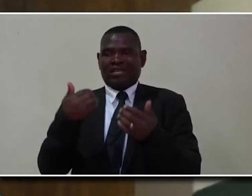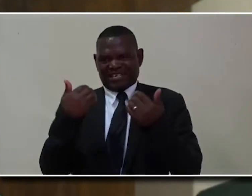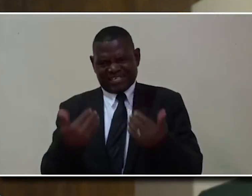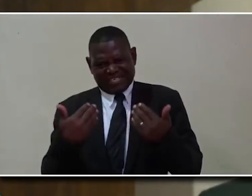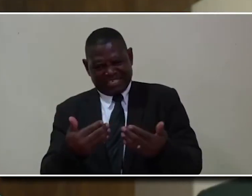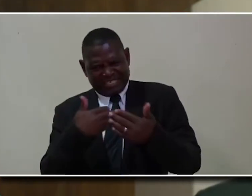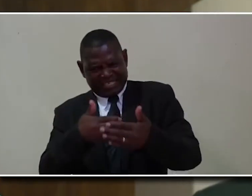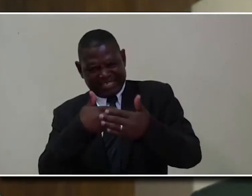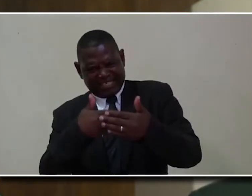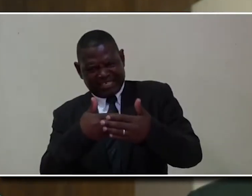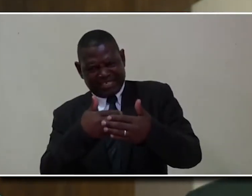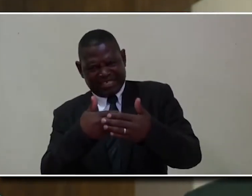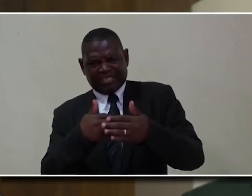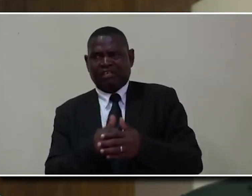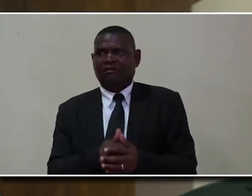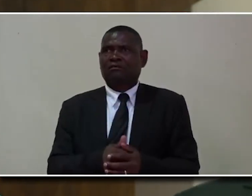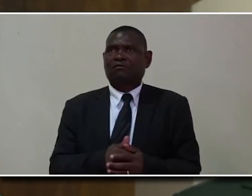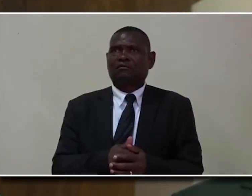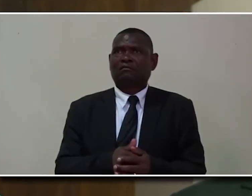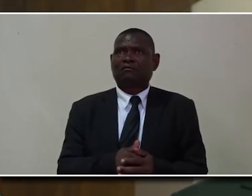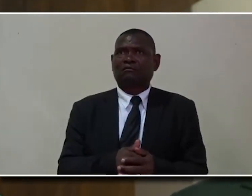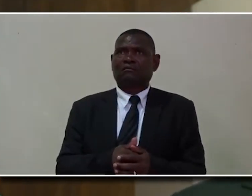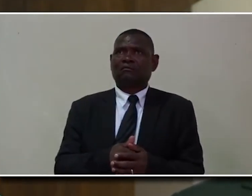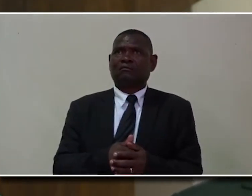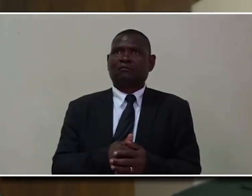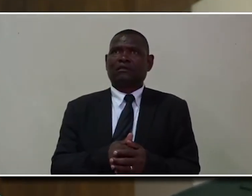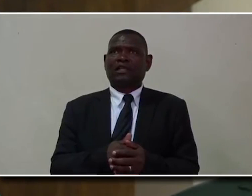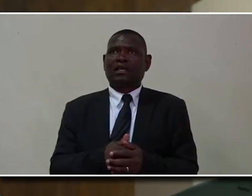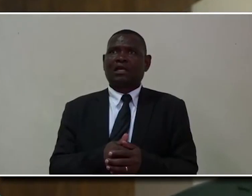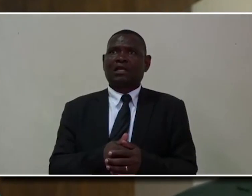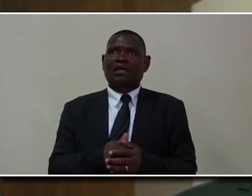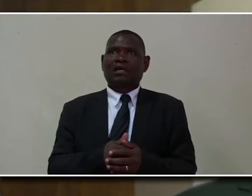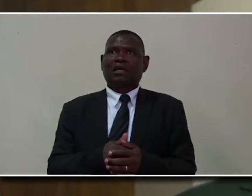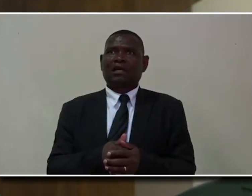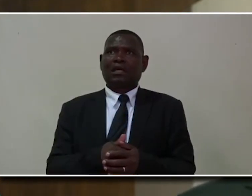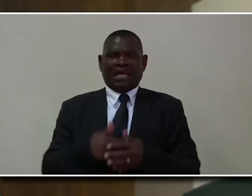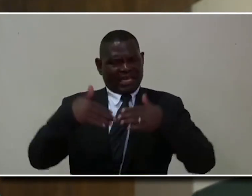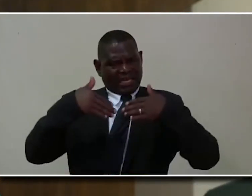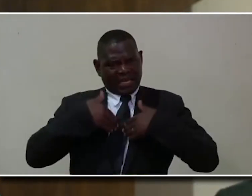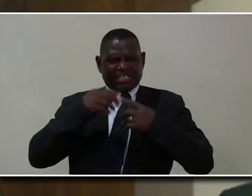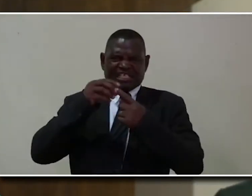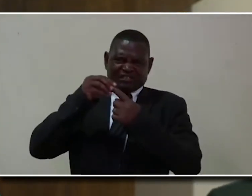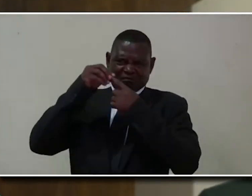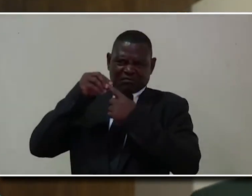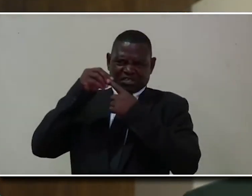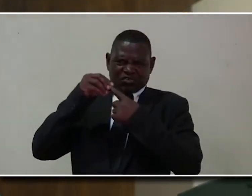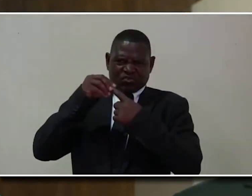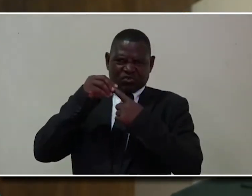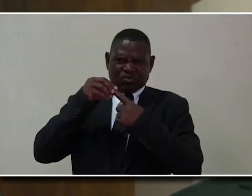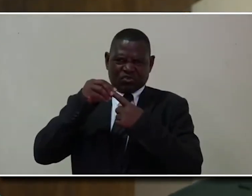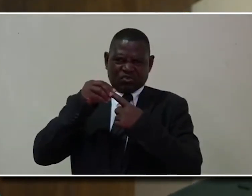mzera wochokera kwa Paulo akuti Ambuye ali pafupi. Has a special and present aspect. Uri nditheka